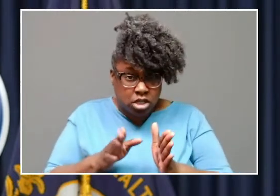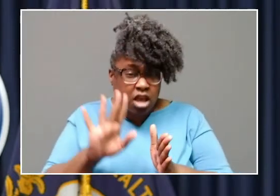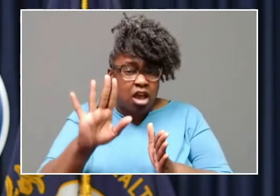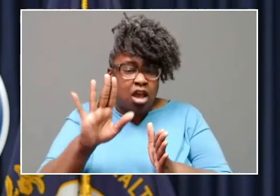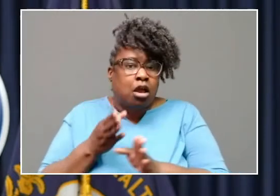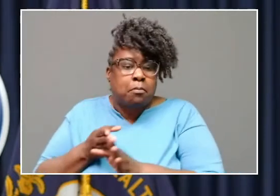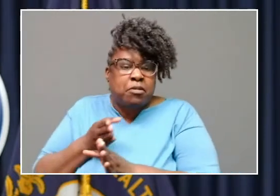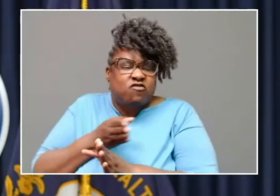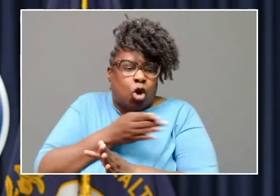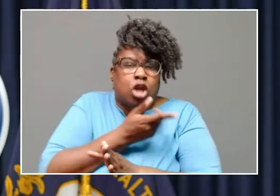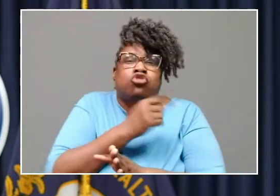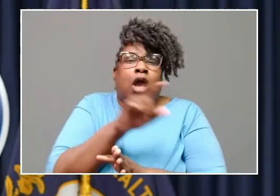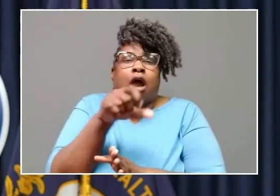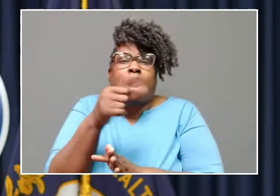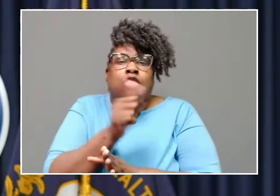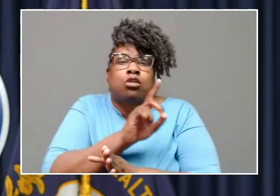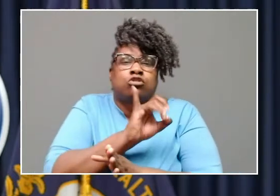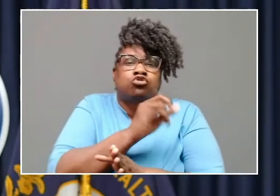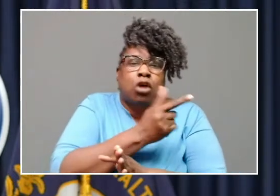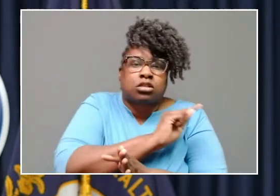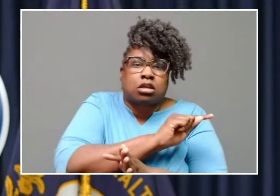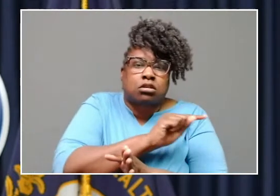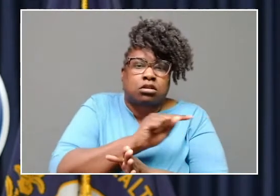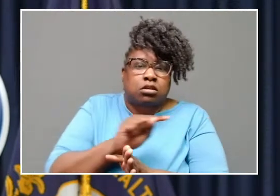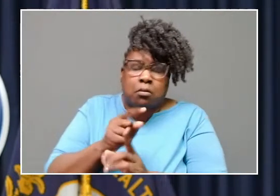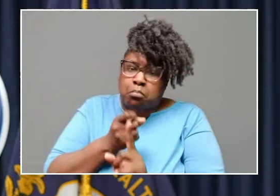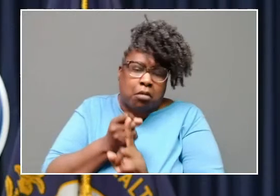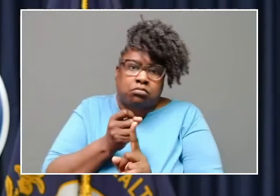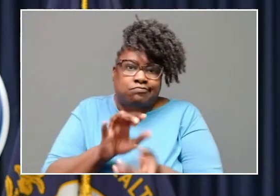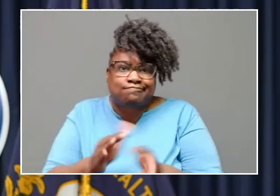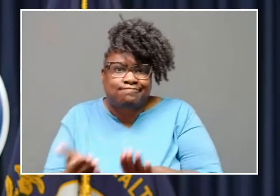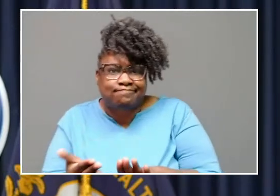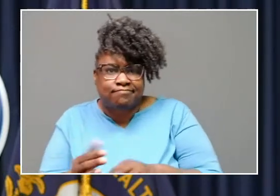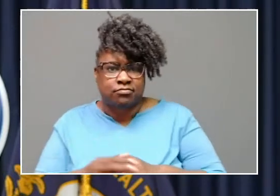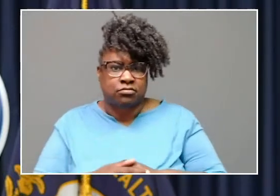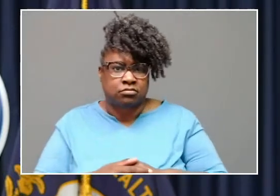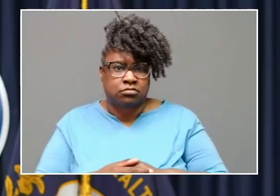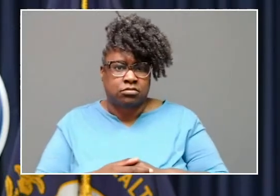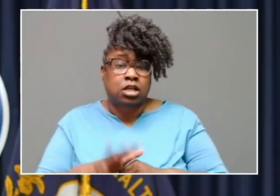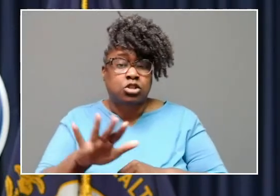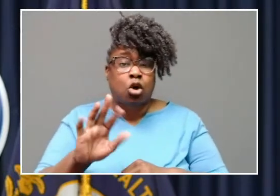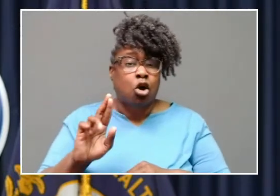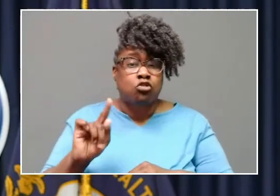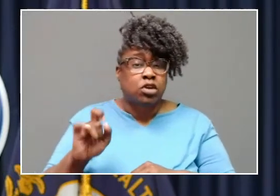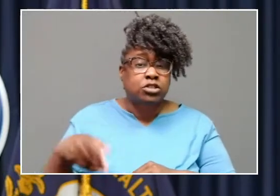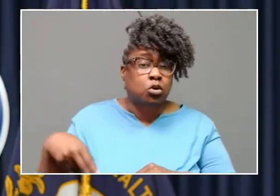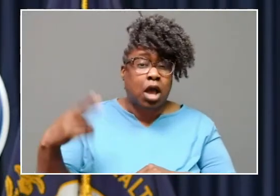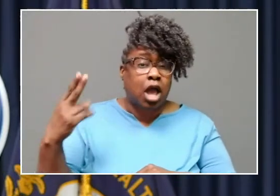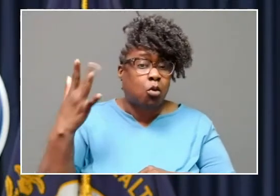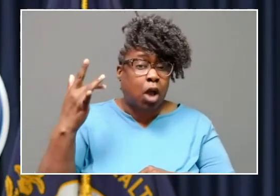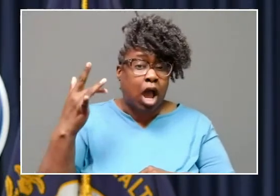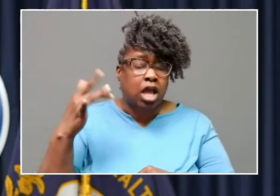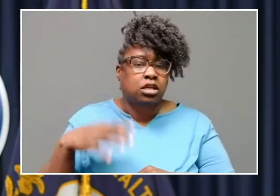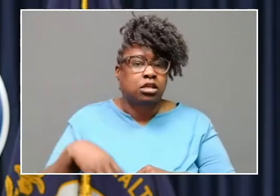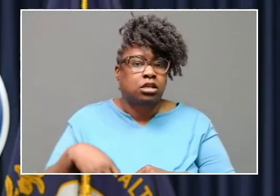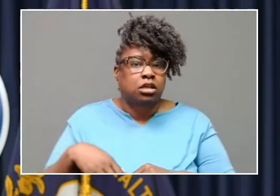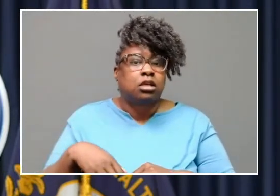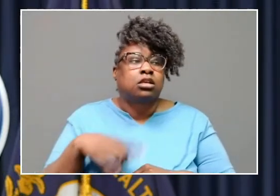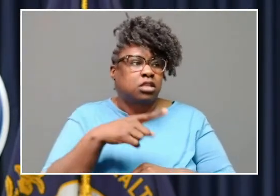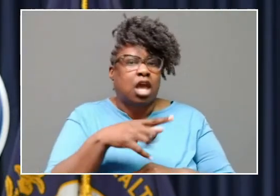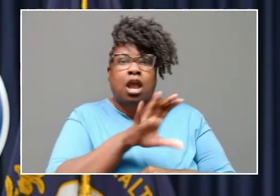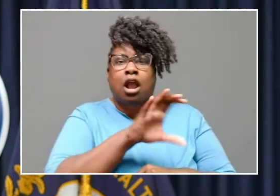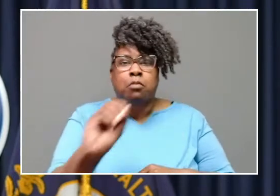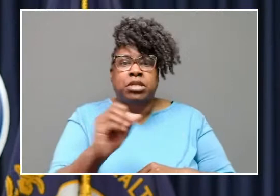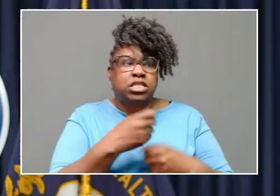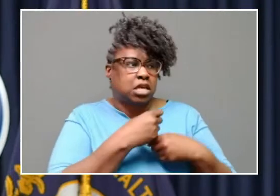when we look back at why our rates are so high, it all goes back to the pill mills that cause devastating